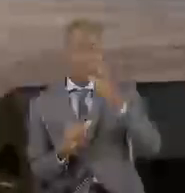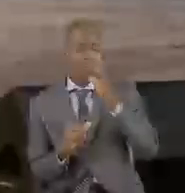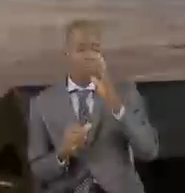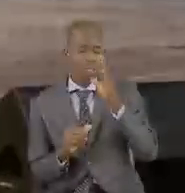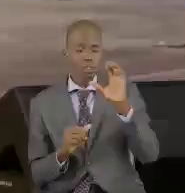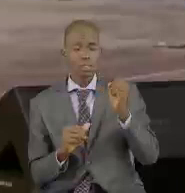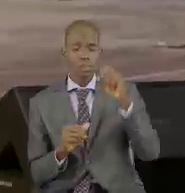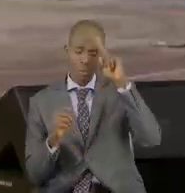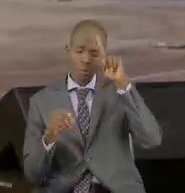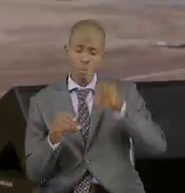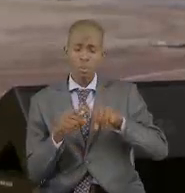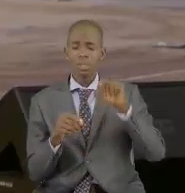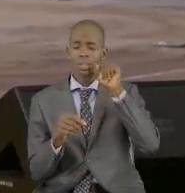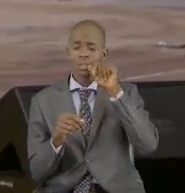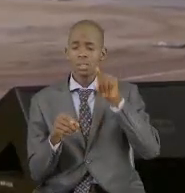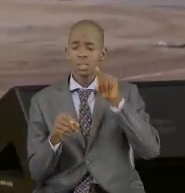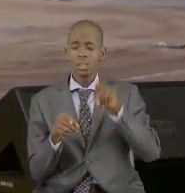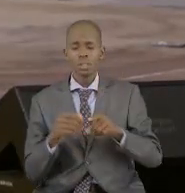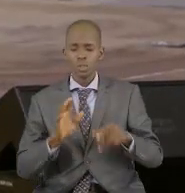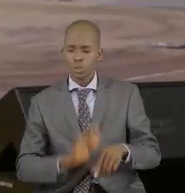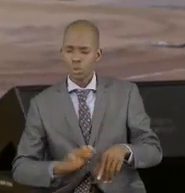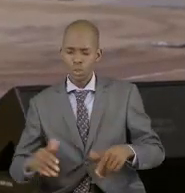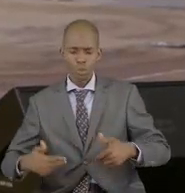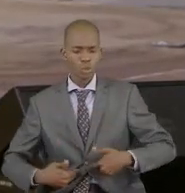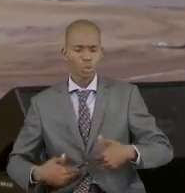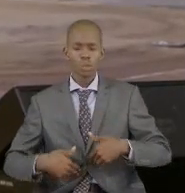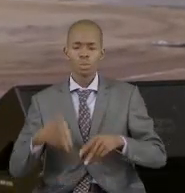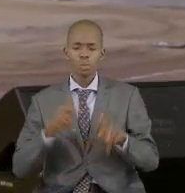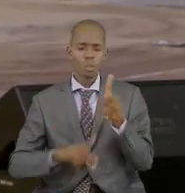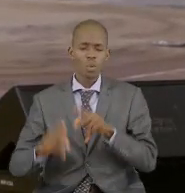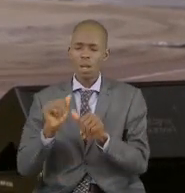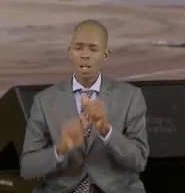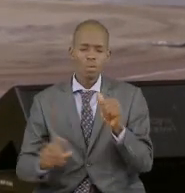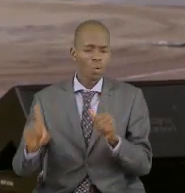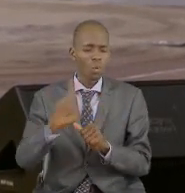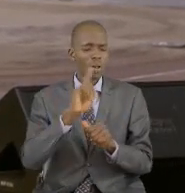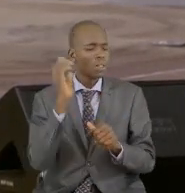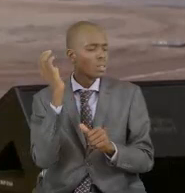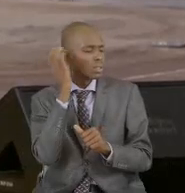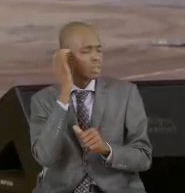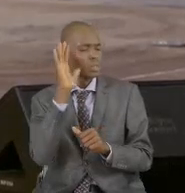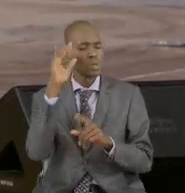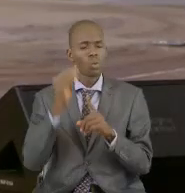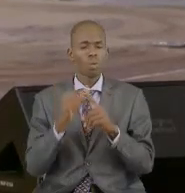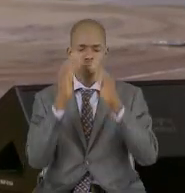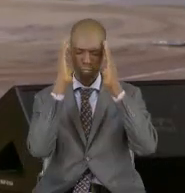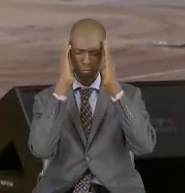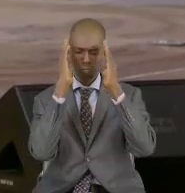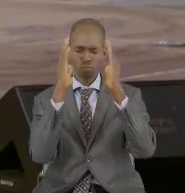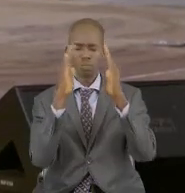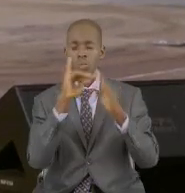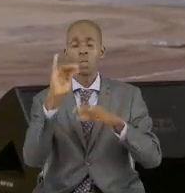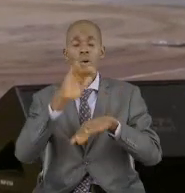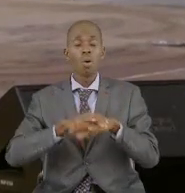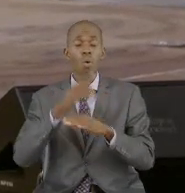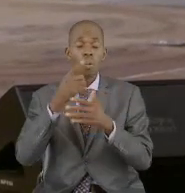sisters, children and young people, everyone listening to your word, concentrating on what